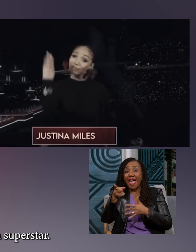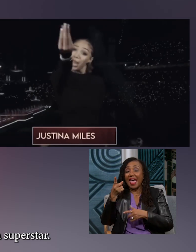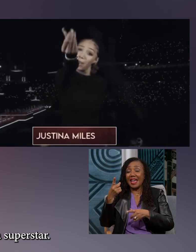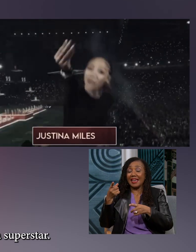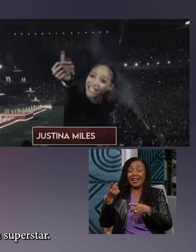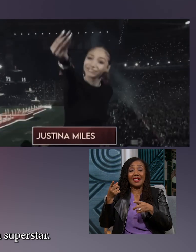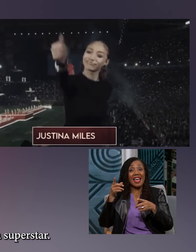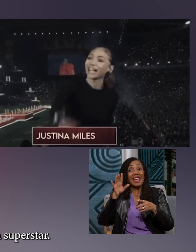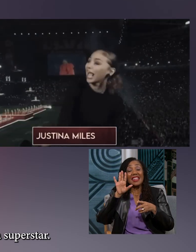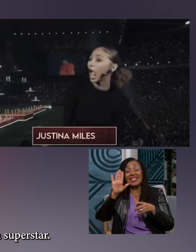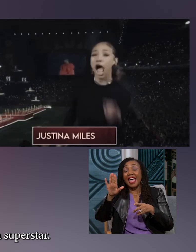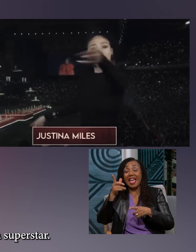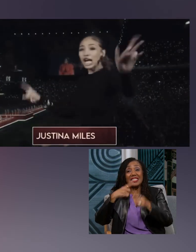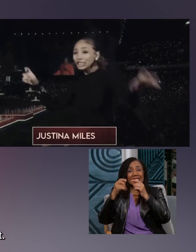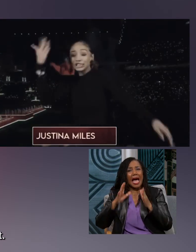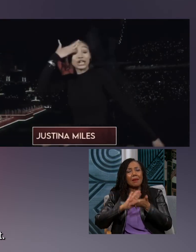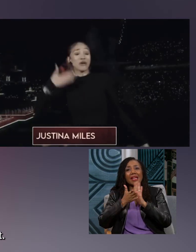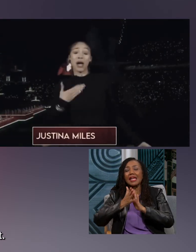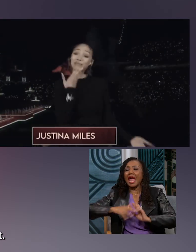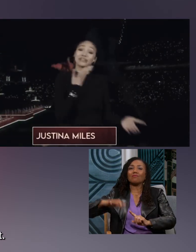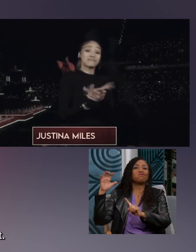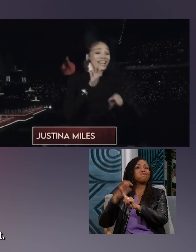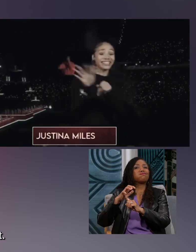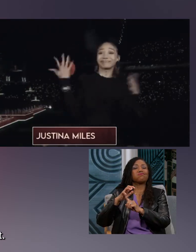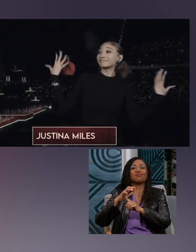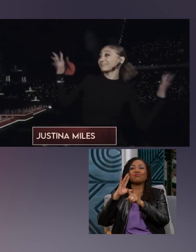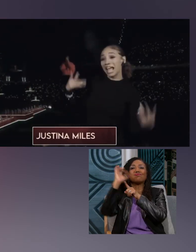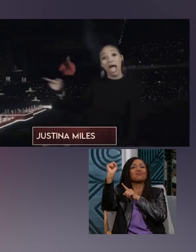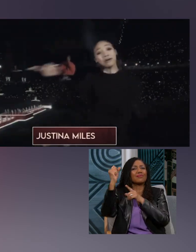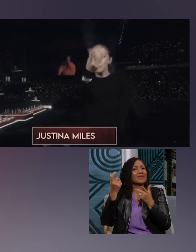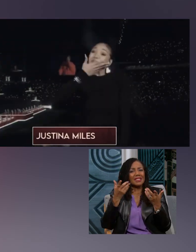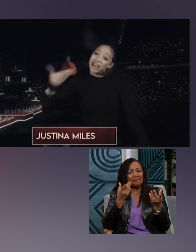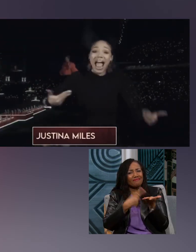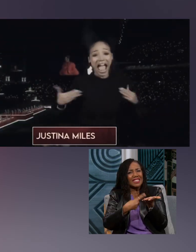signer became a superstar. Yeah. Talk to us about that.